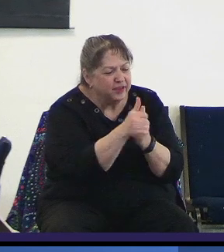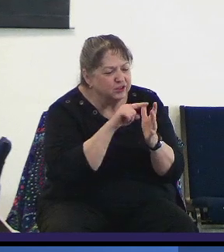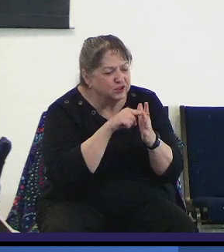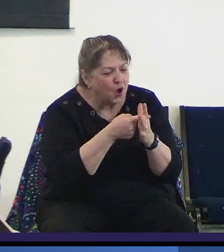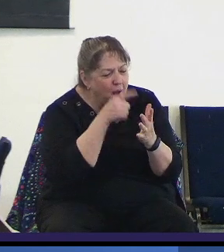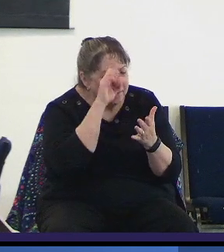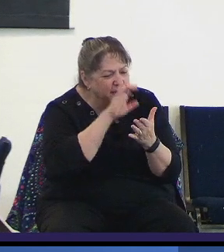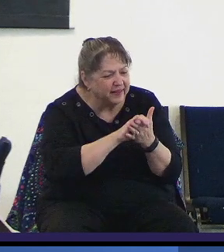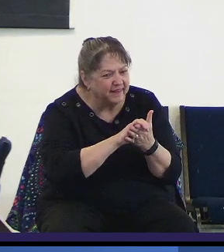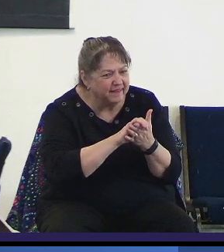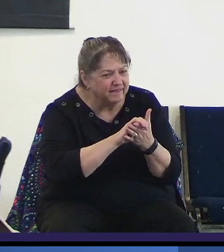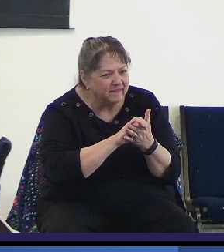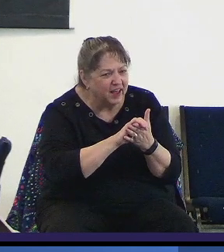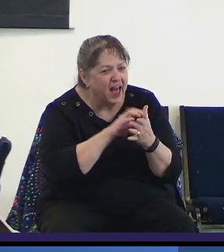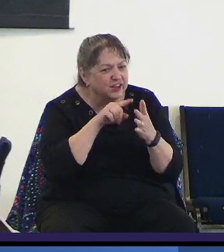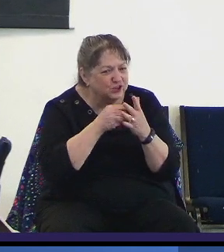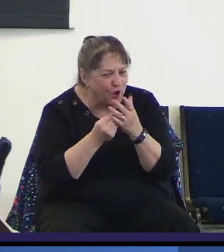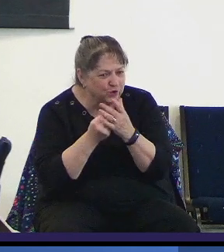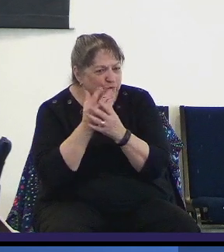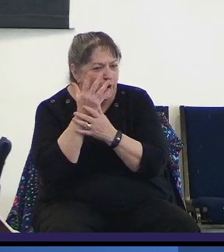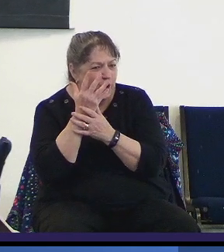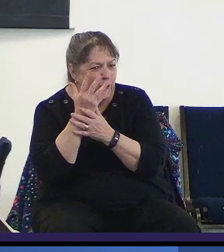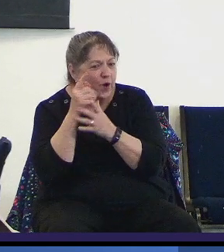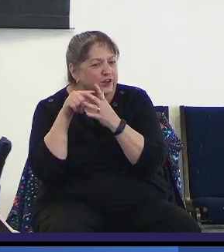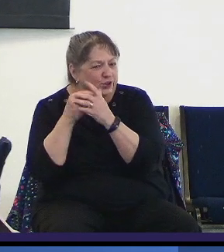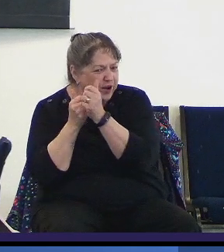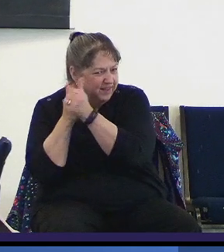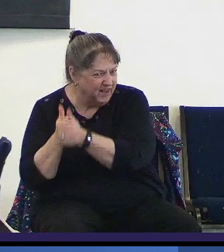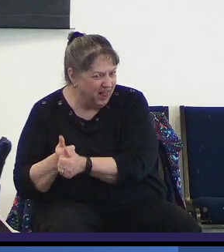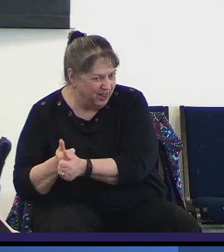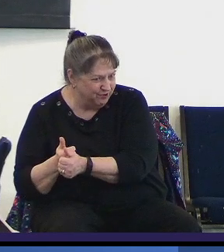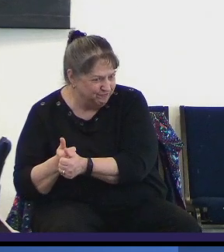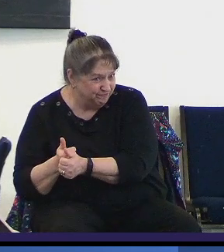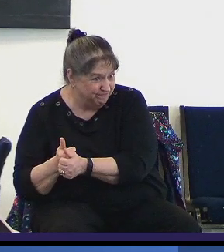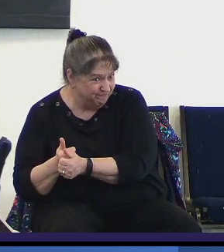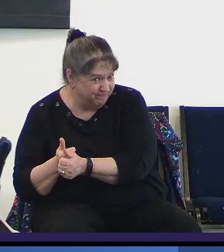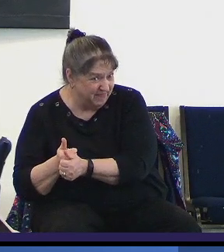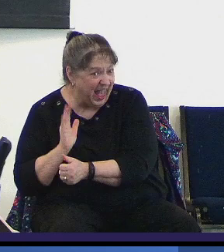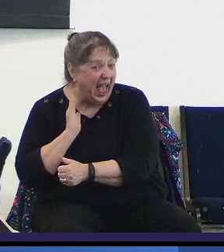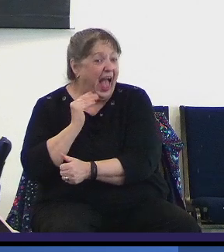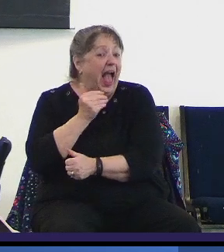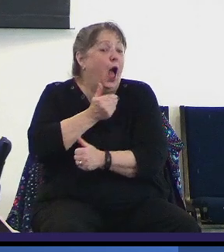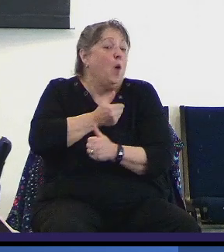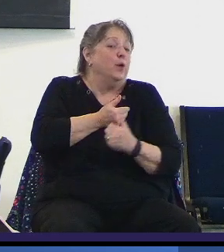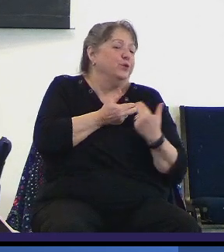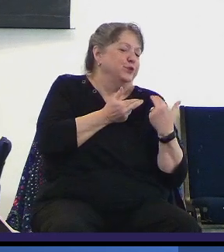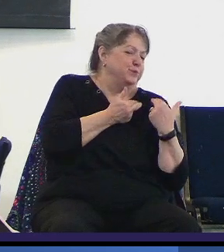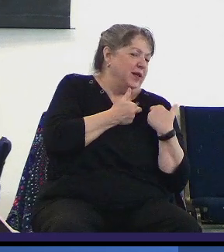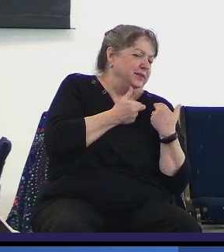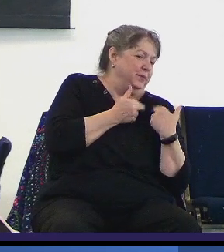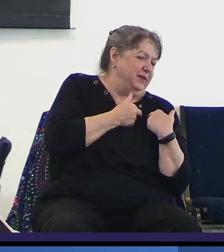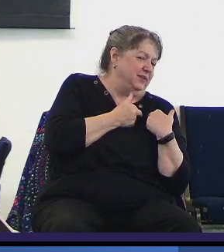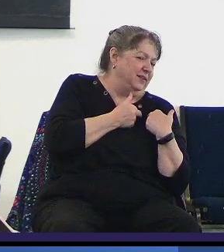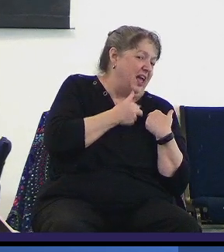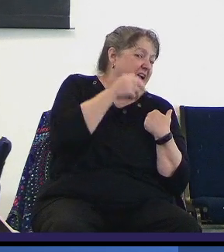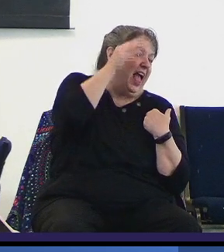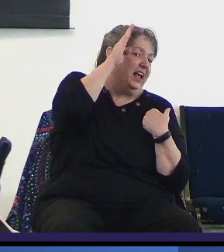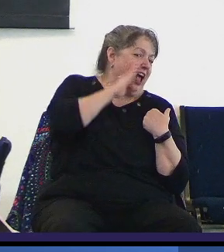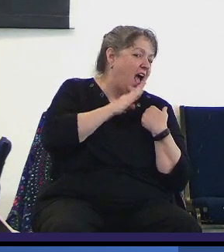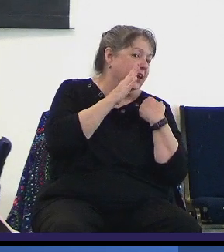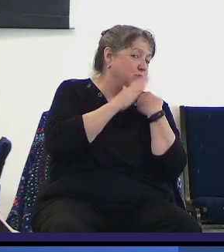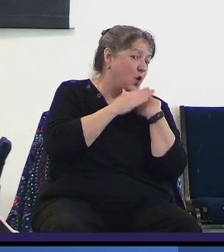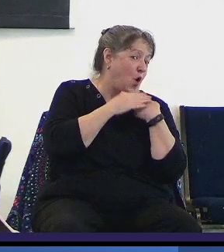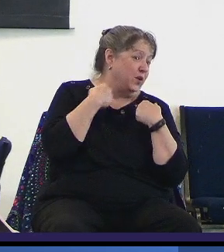God has called us to be a life for Jesus. 2,000 years ago, it's still working. We're disciples today because someone took time with